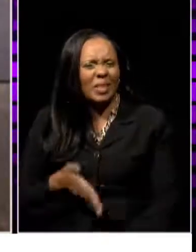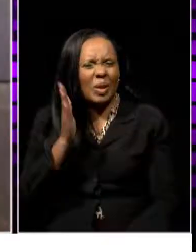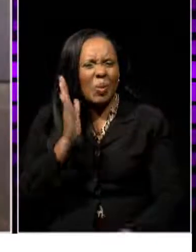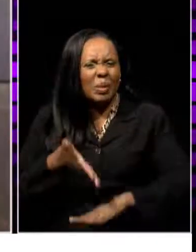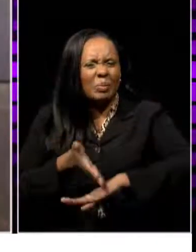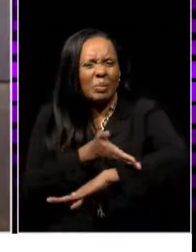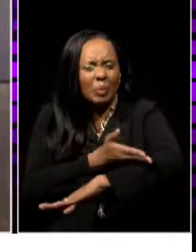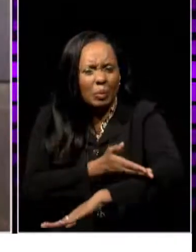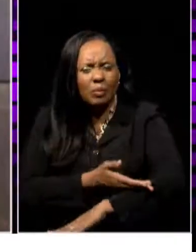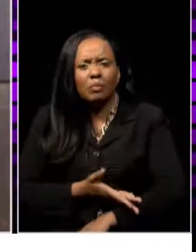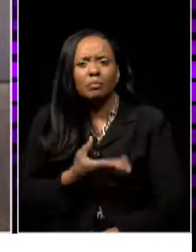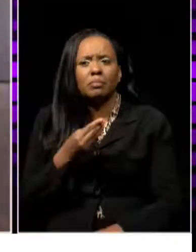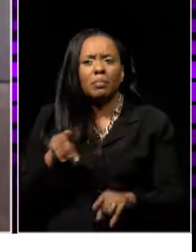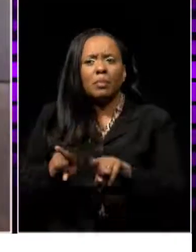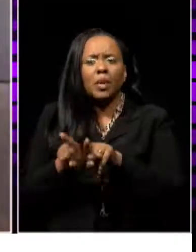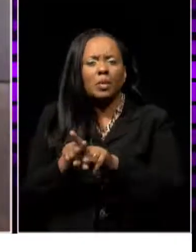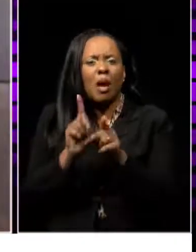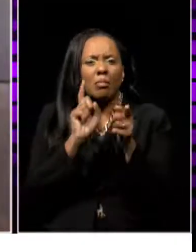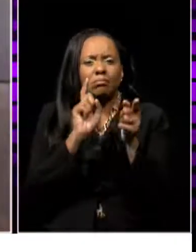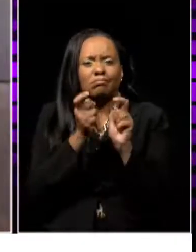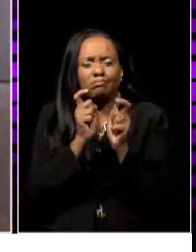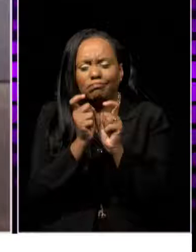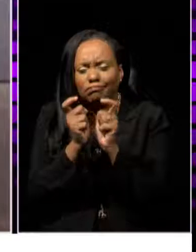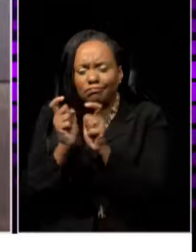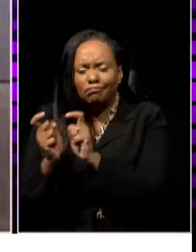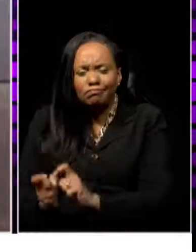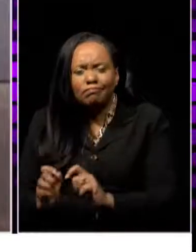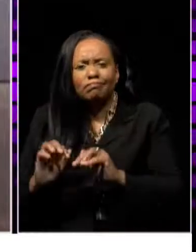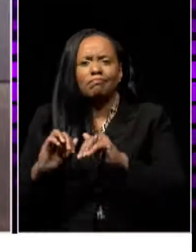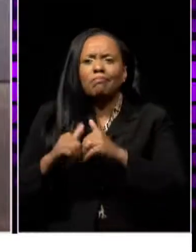find time to make better adjustments as to how